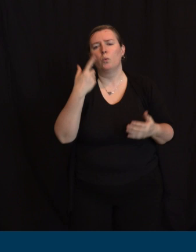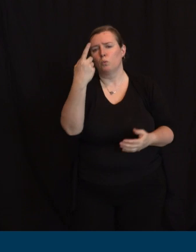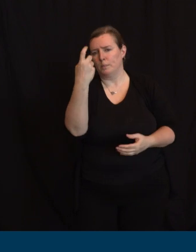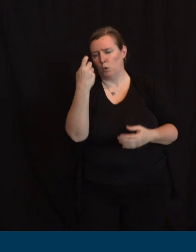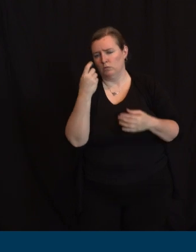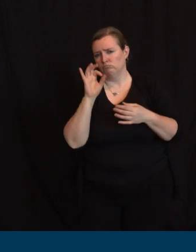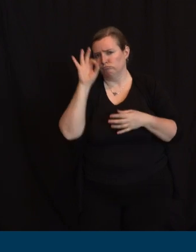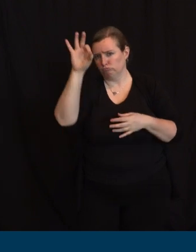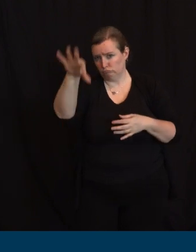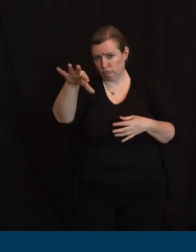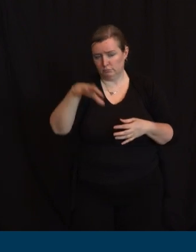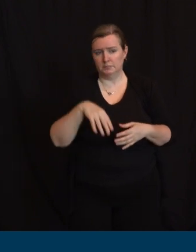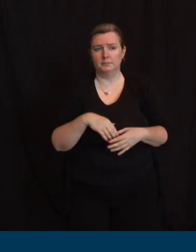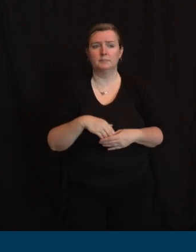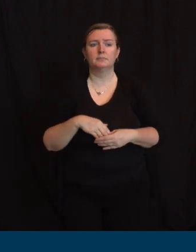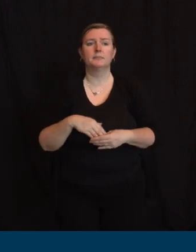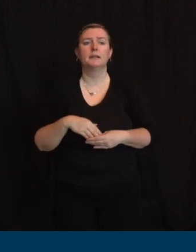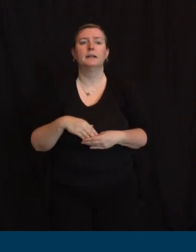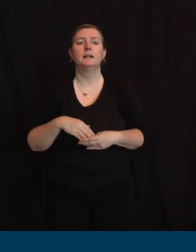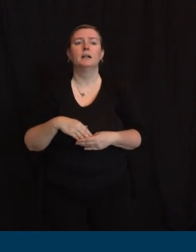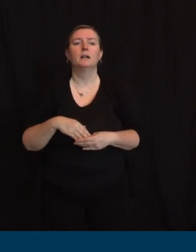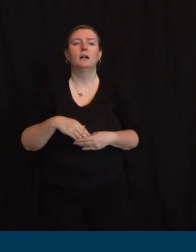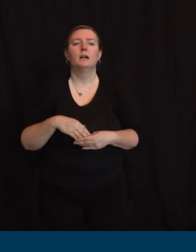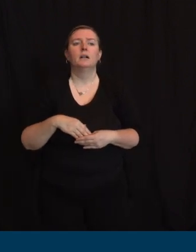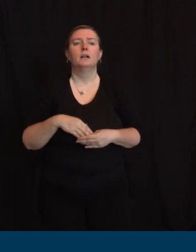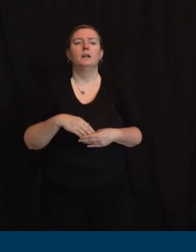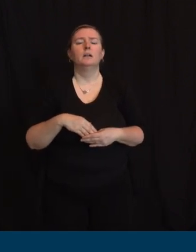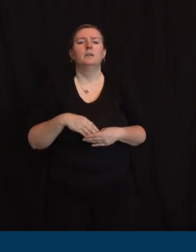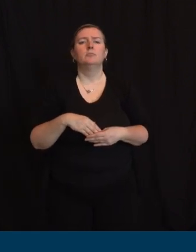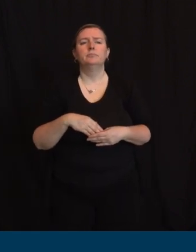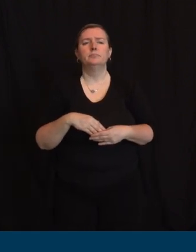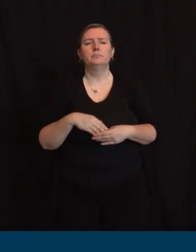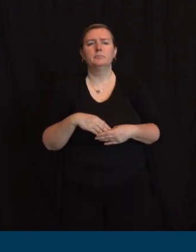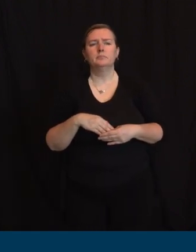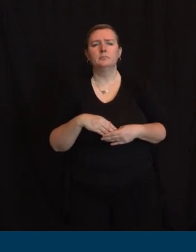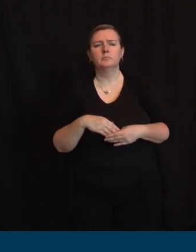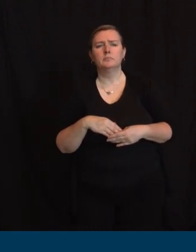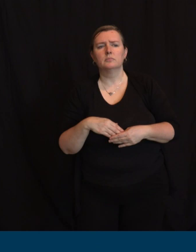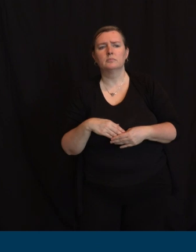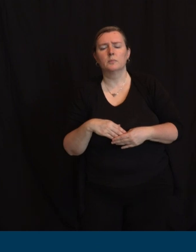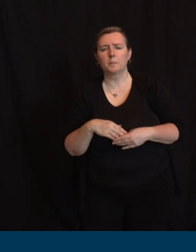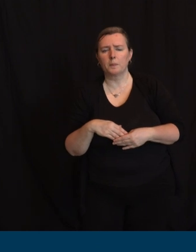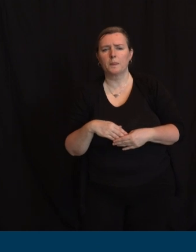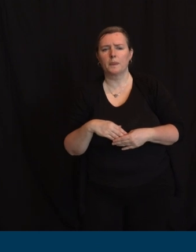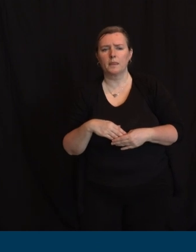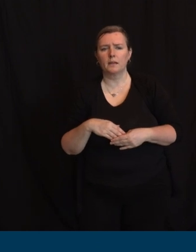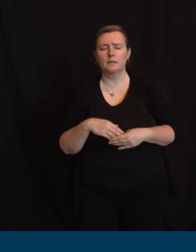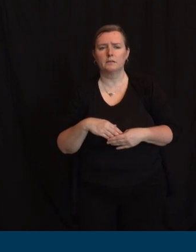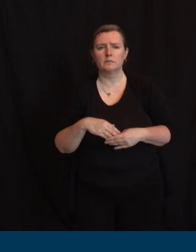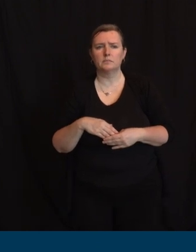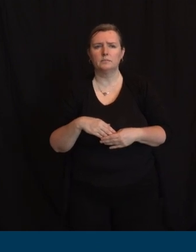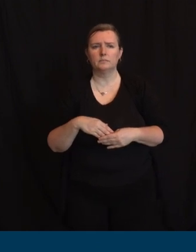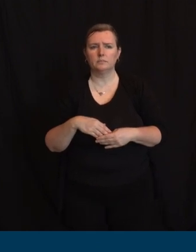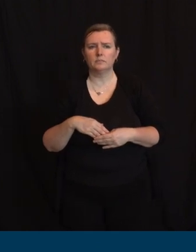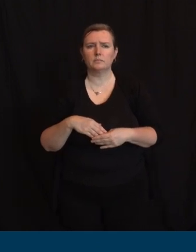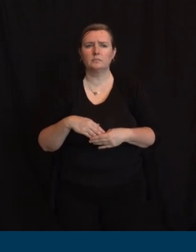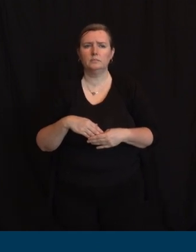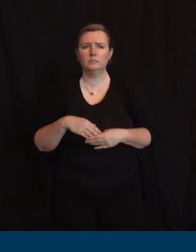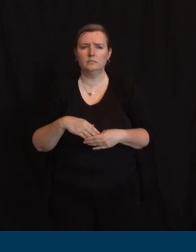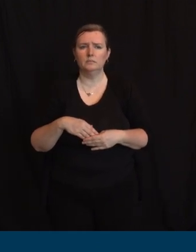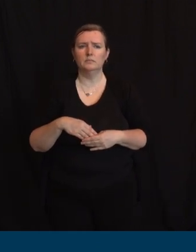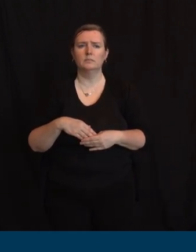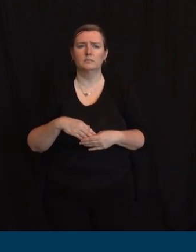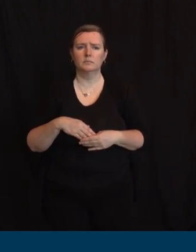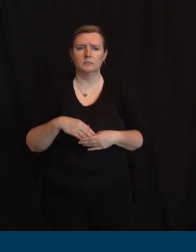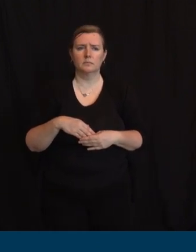had when the story has come to light on this subacute rehabilitation